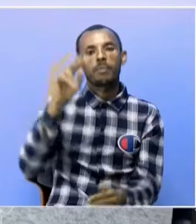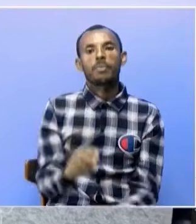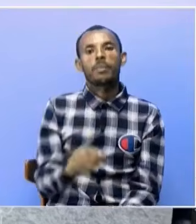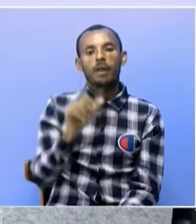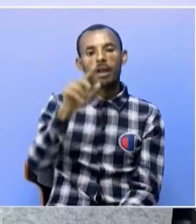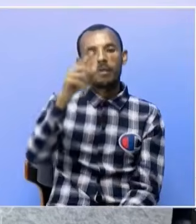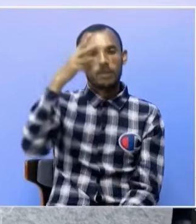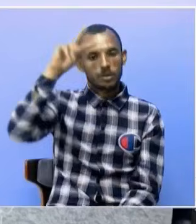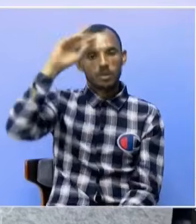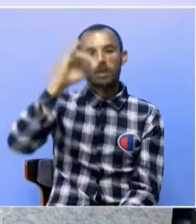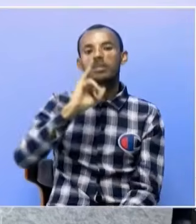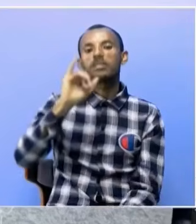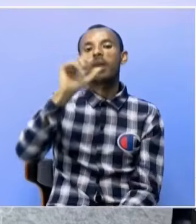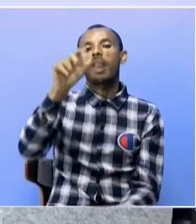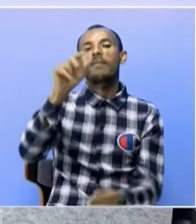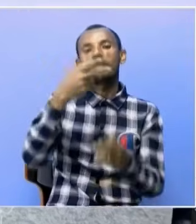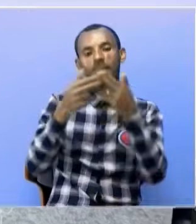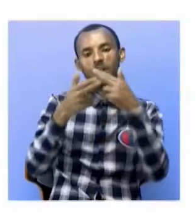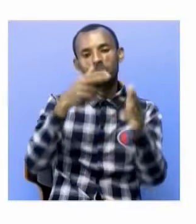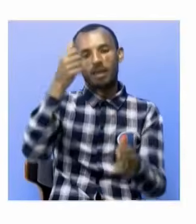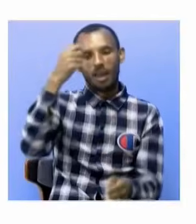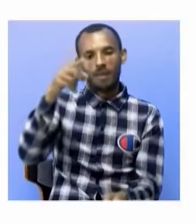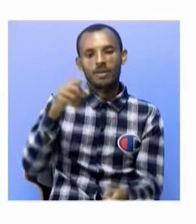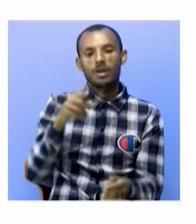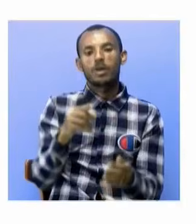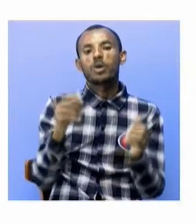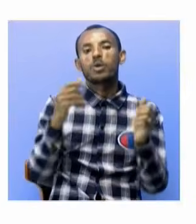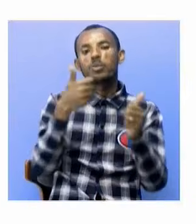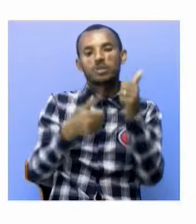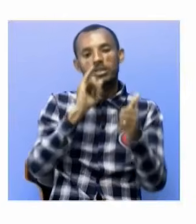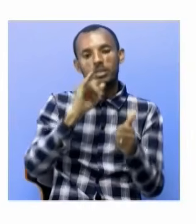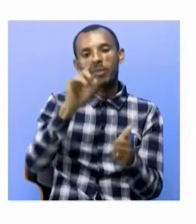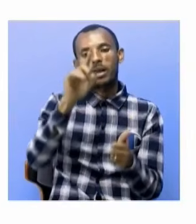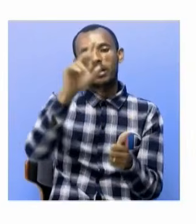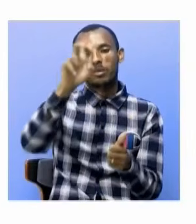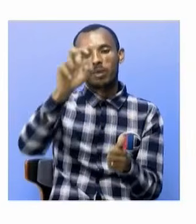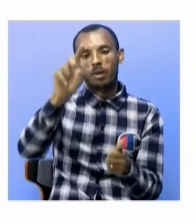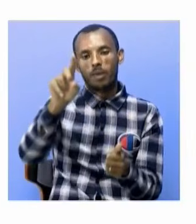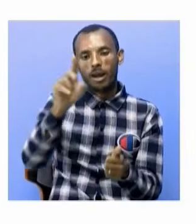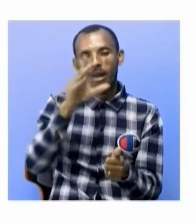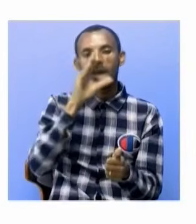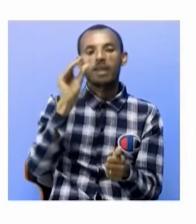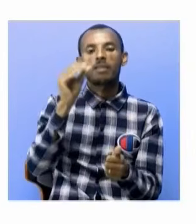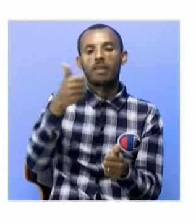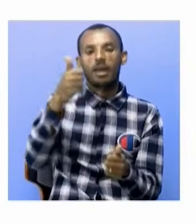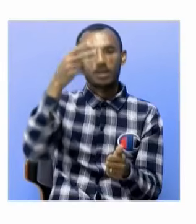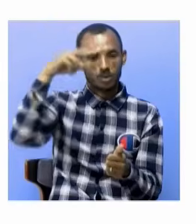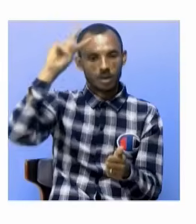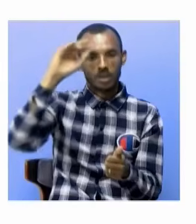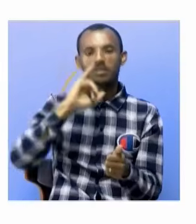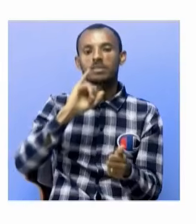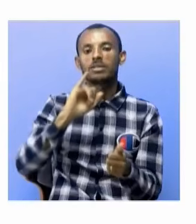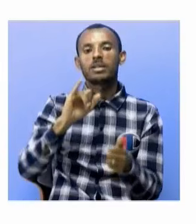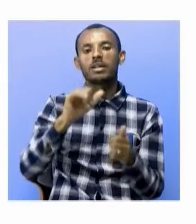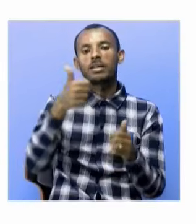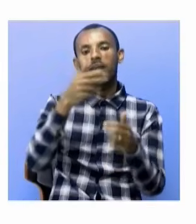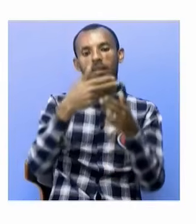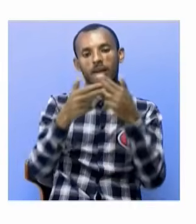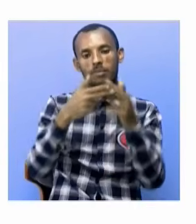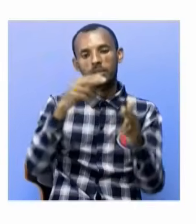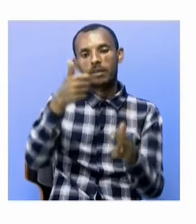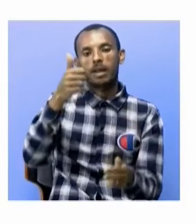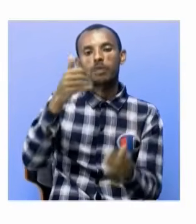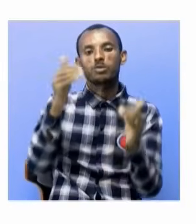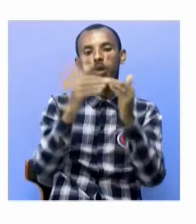11 square is 11 times 11, which is 121. And 10 square is 10 times 10, which is